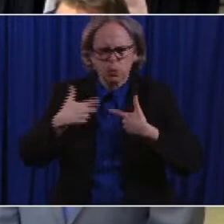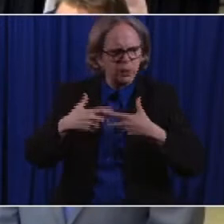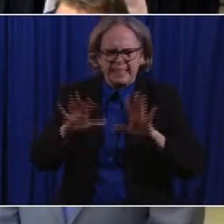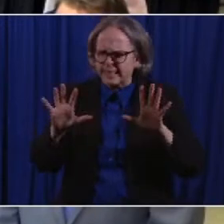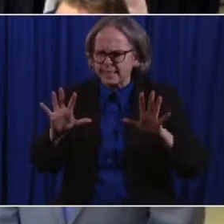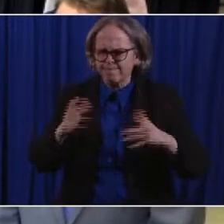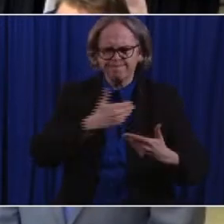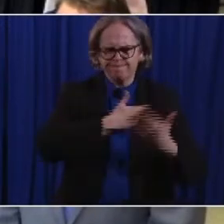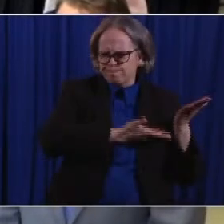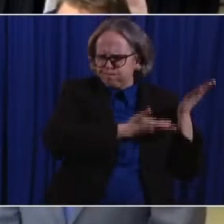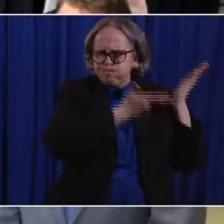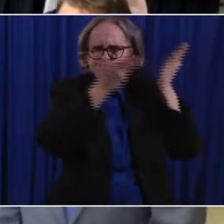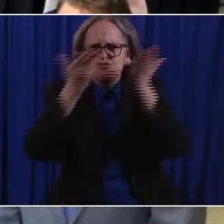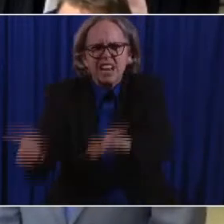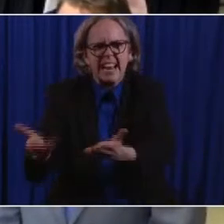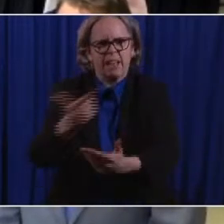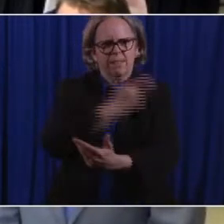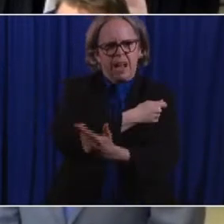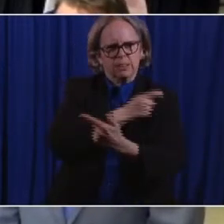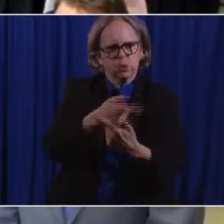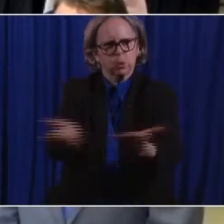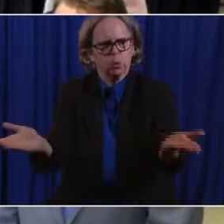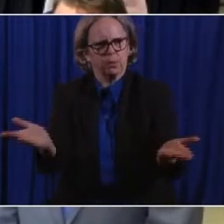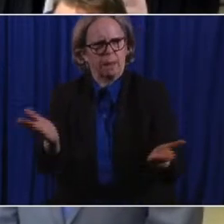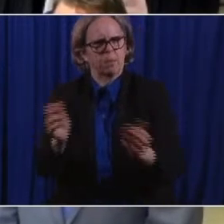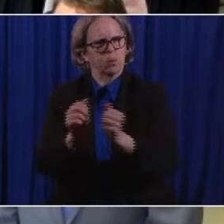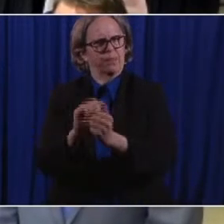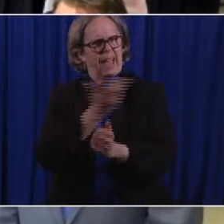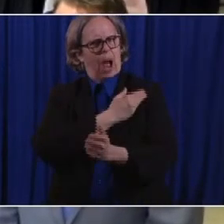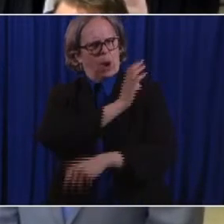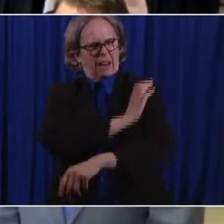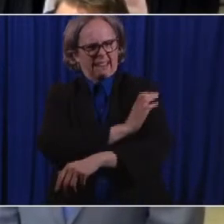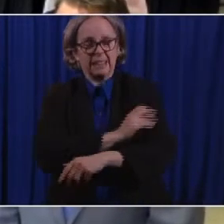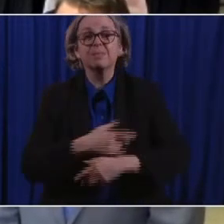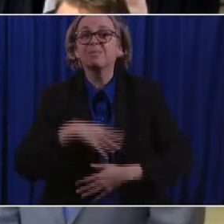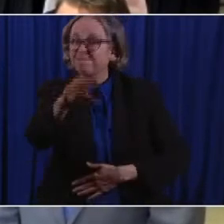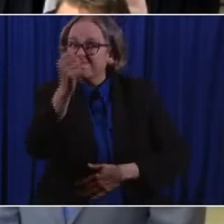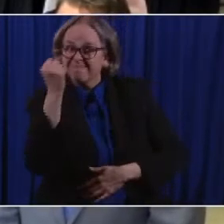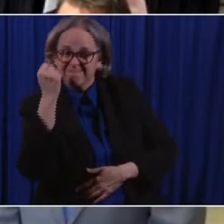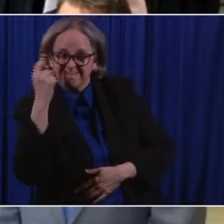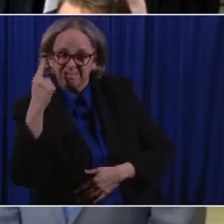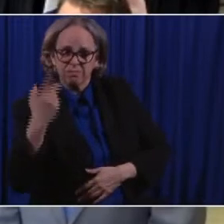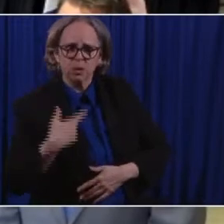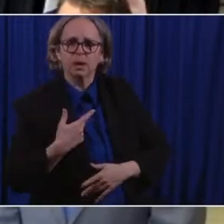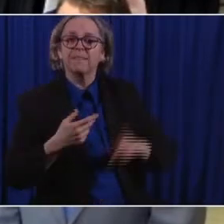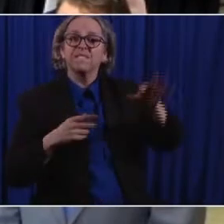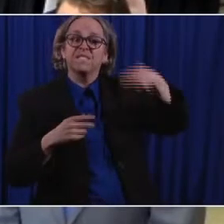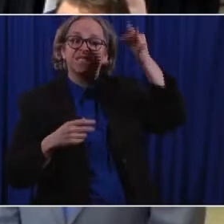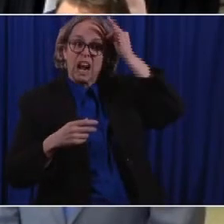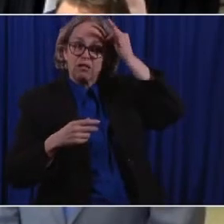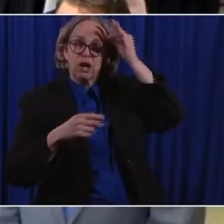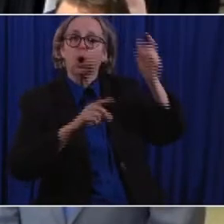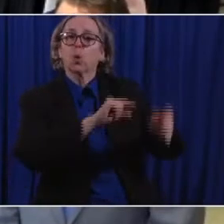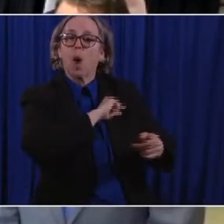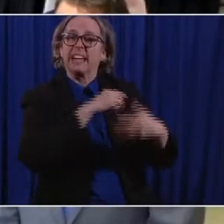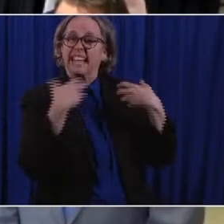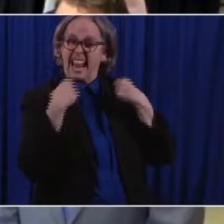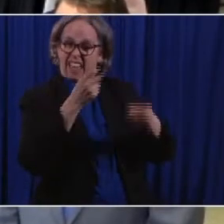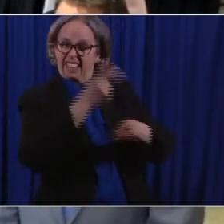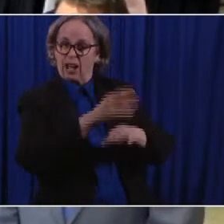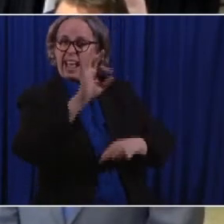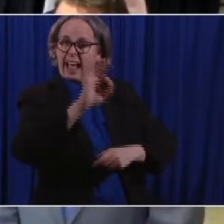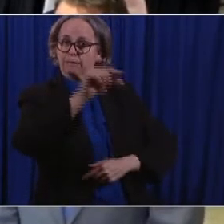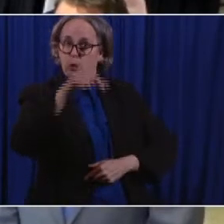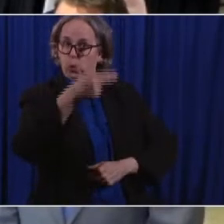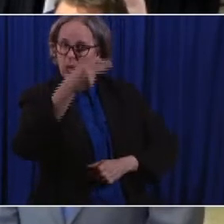do is we partner with our federally qualified health centers. We get a little more vaccine than they do. So we give them some of our vaccines so they can go